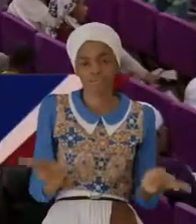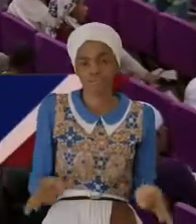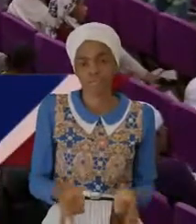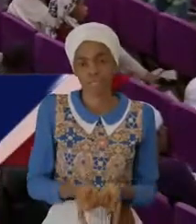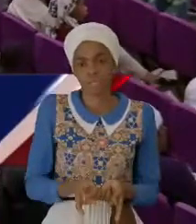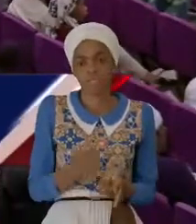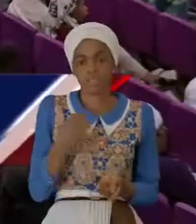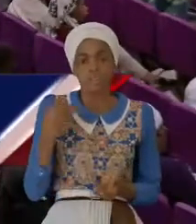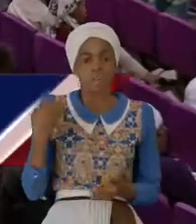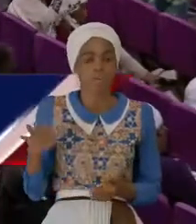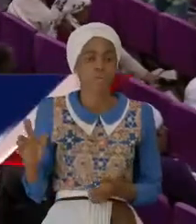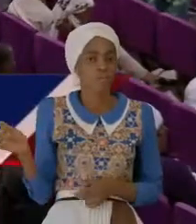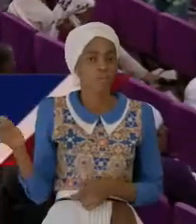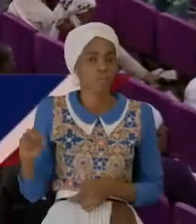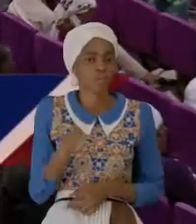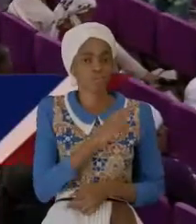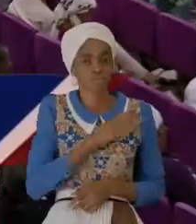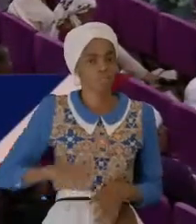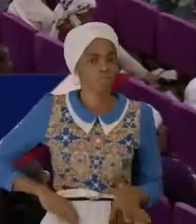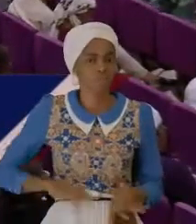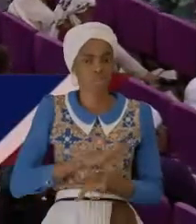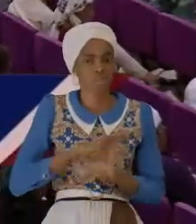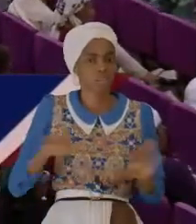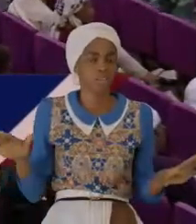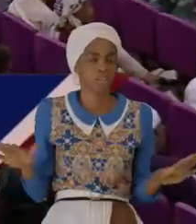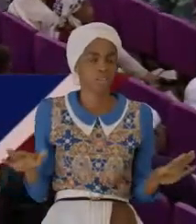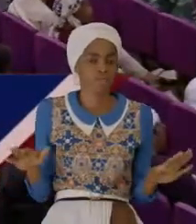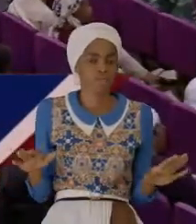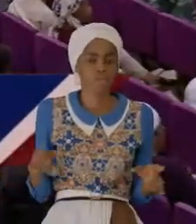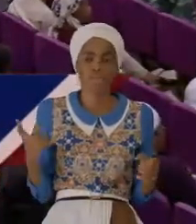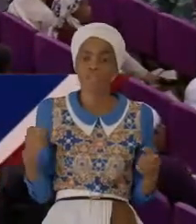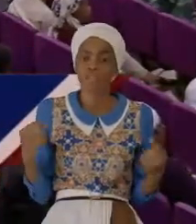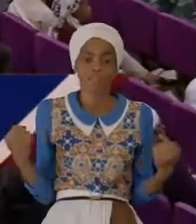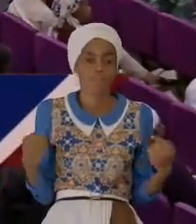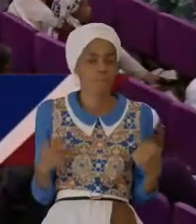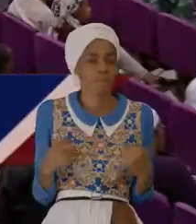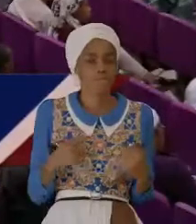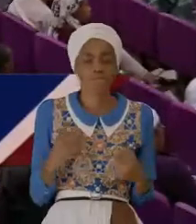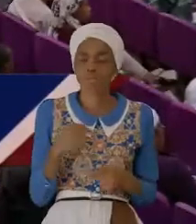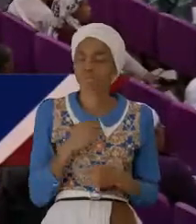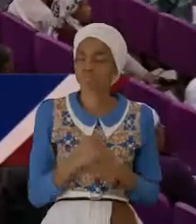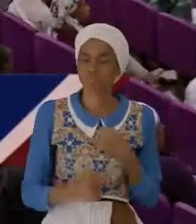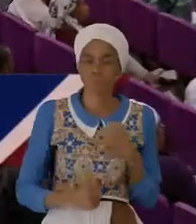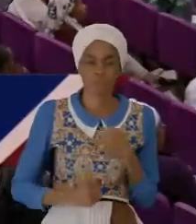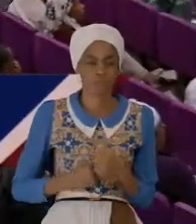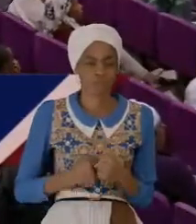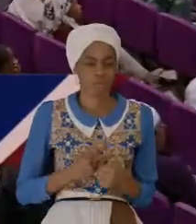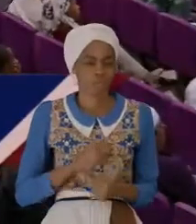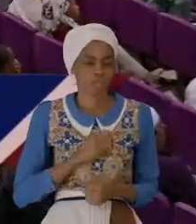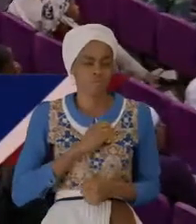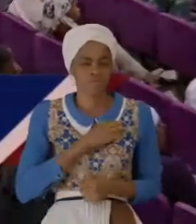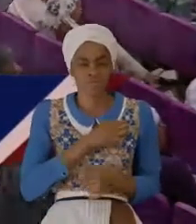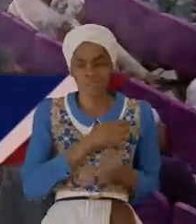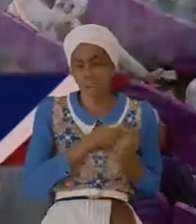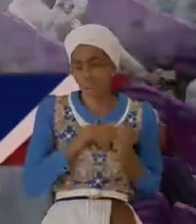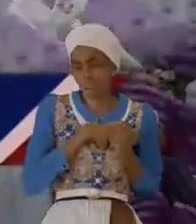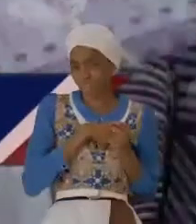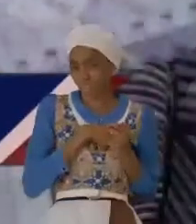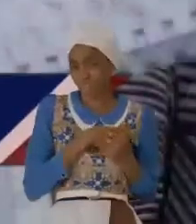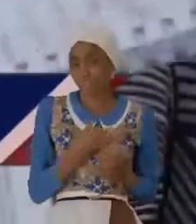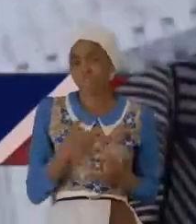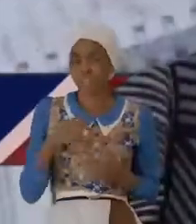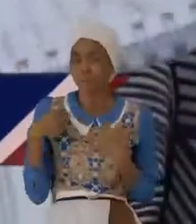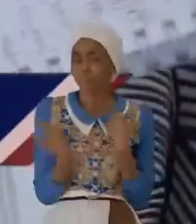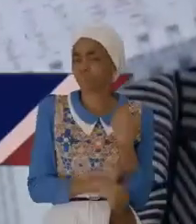of the Christ Place the pain the torture the Thomas the agony the